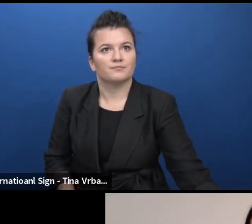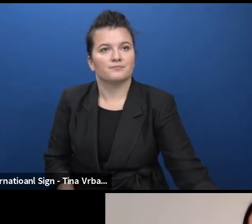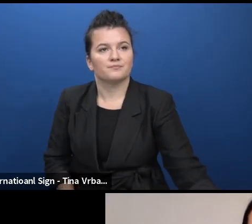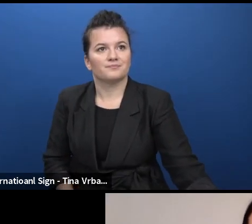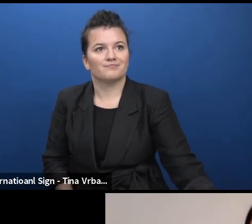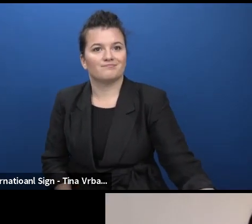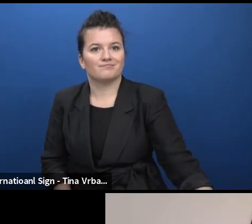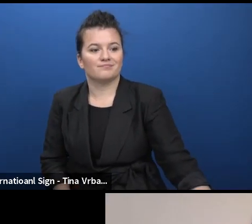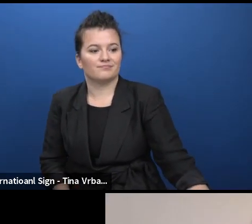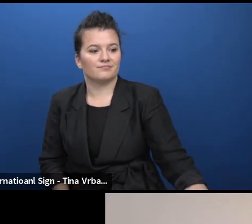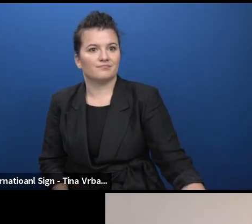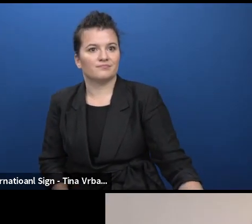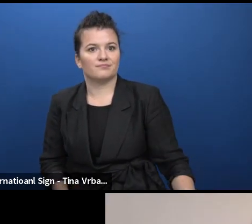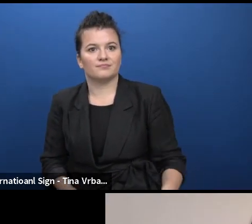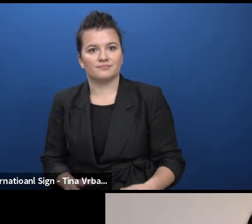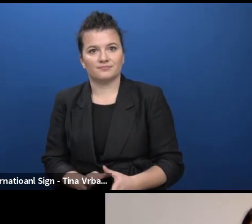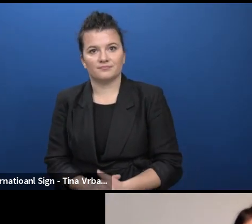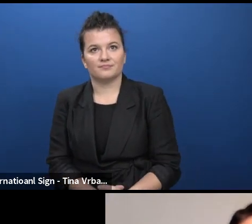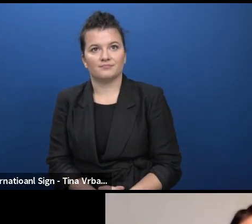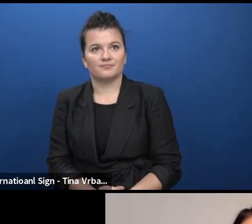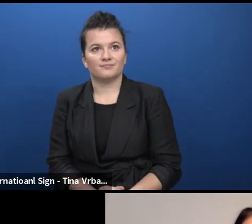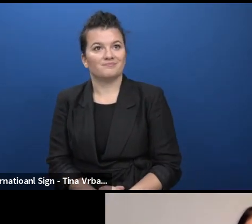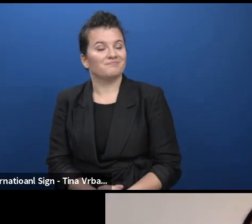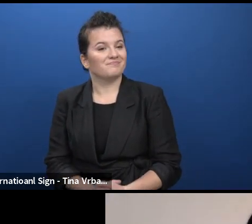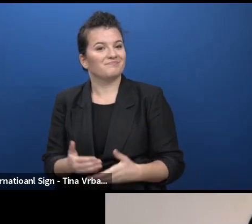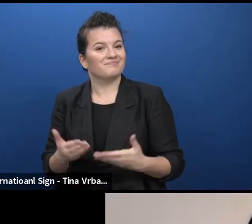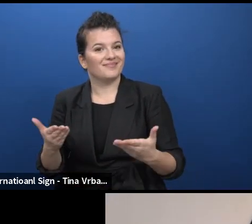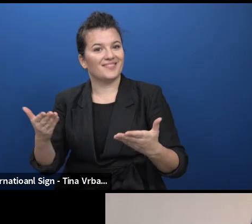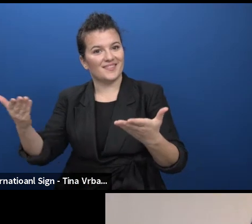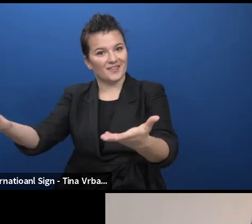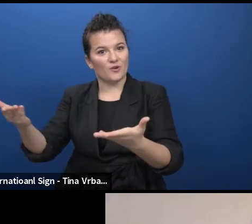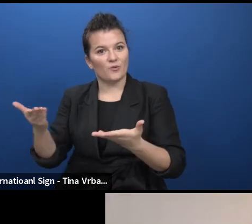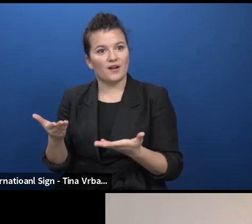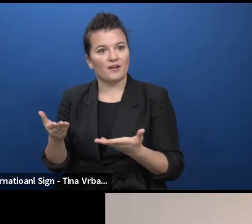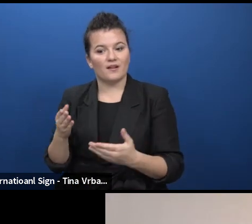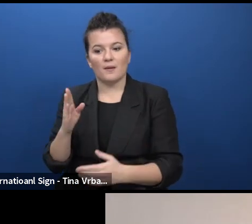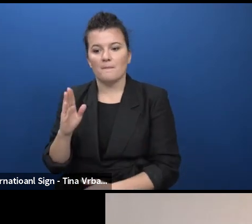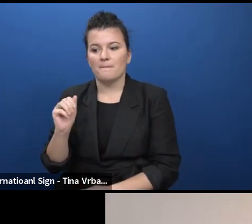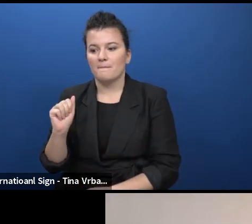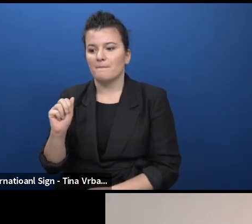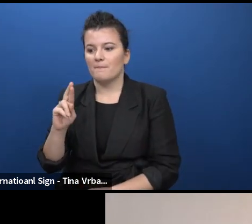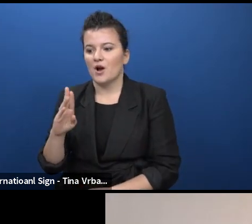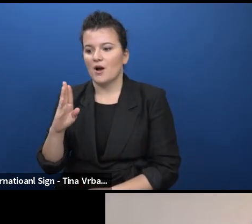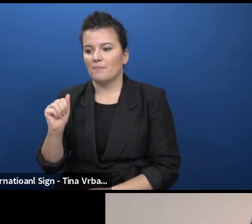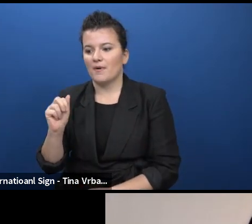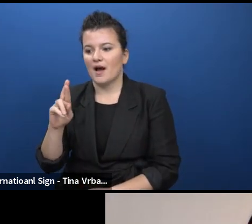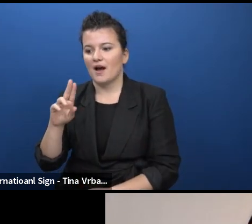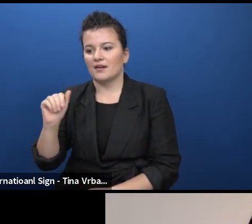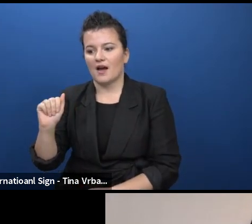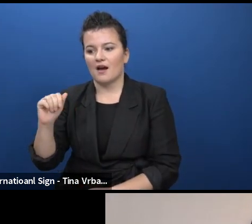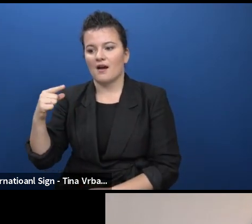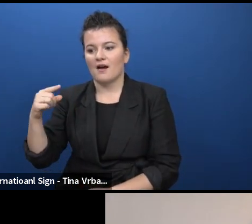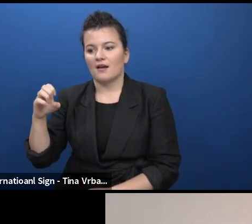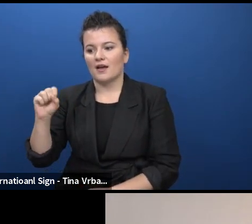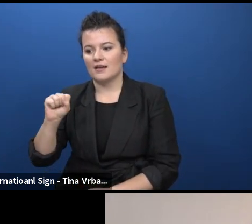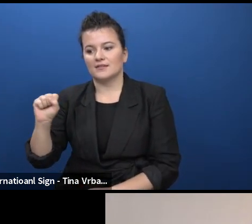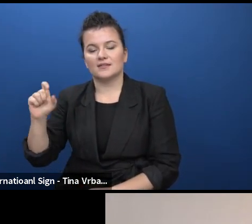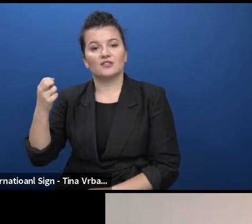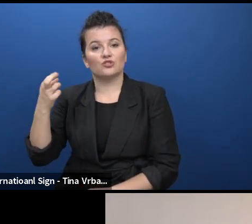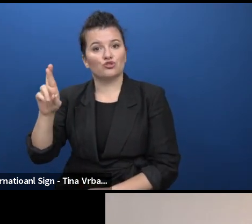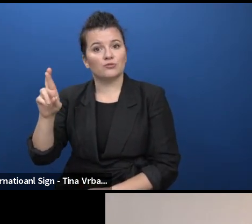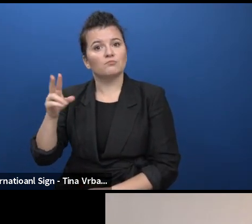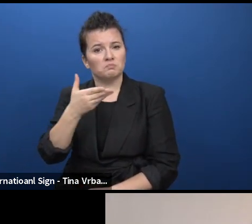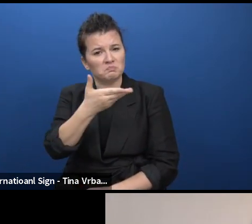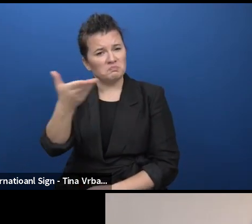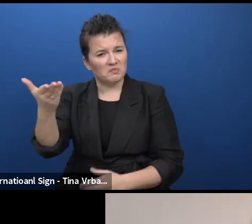Now we are welcoming Barbara Gessler. Most of you in the audience might already know Barbara